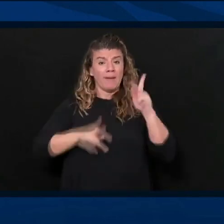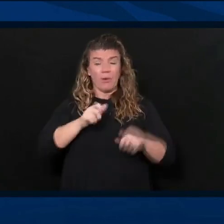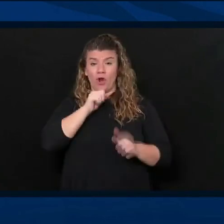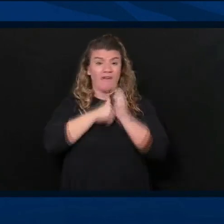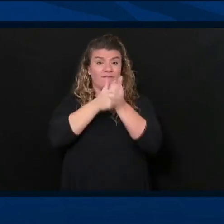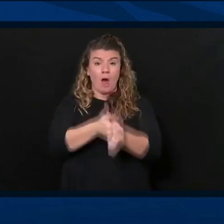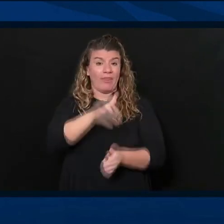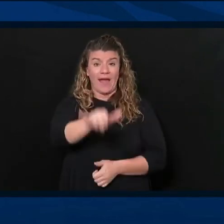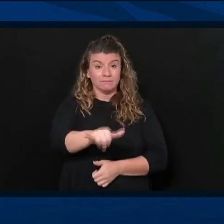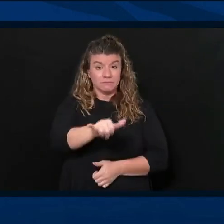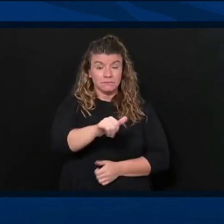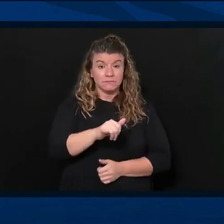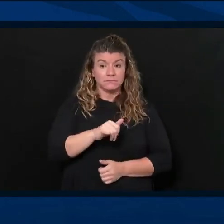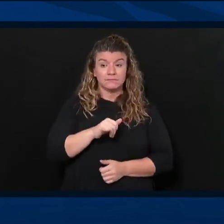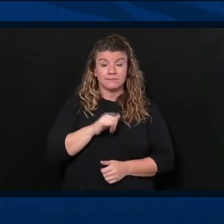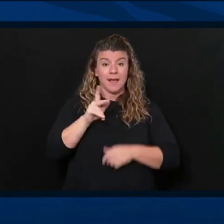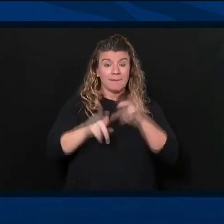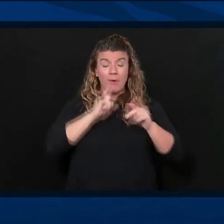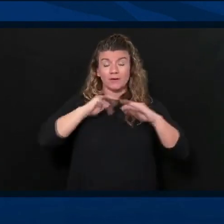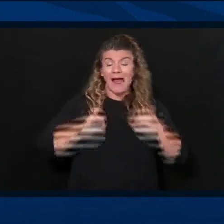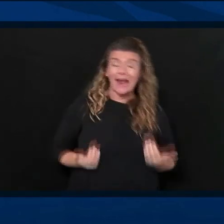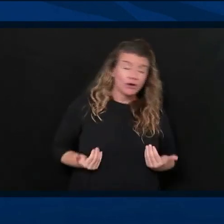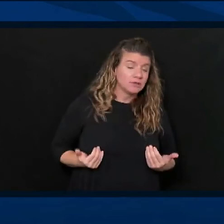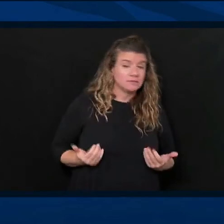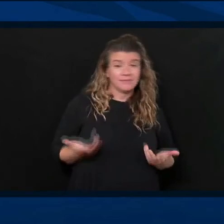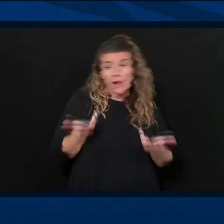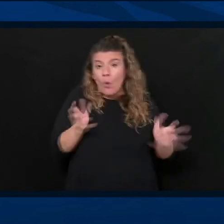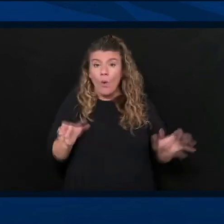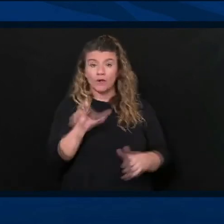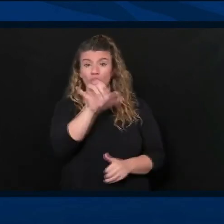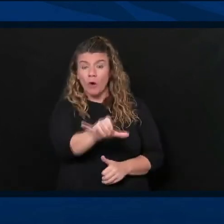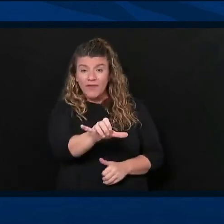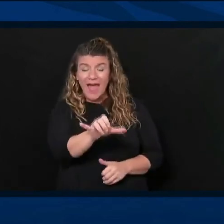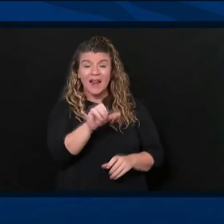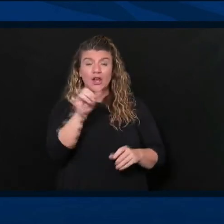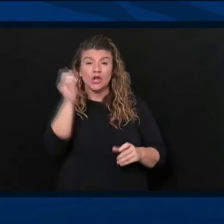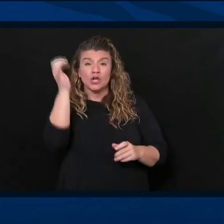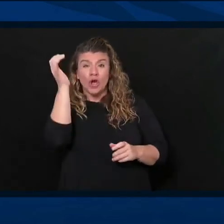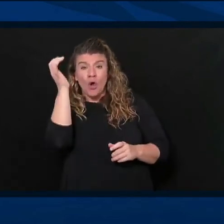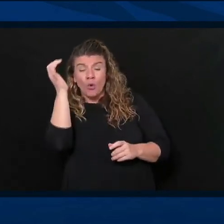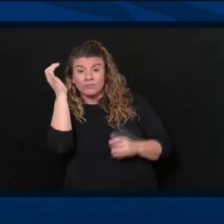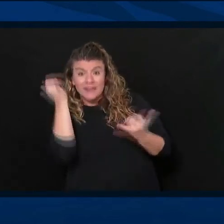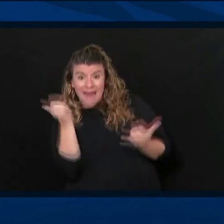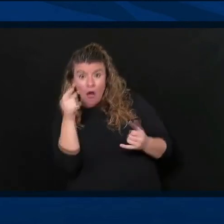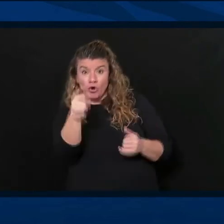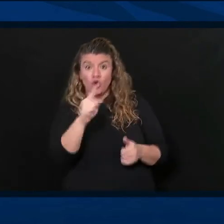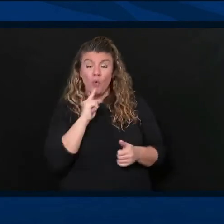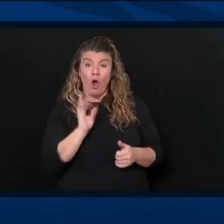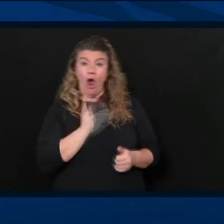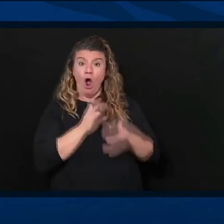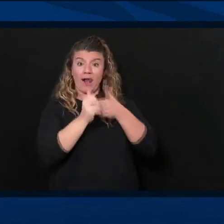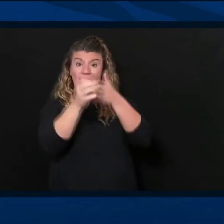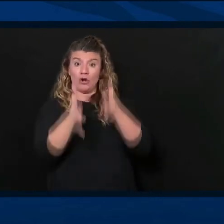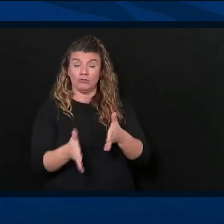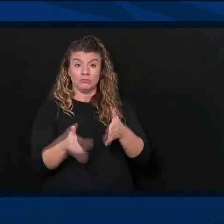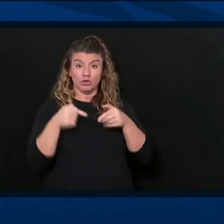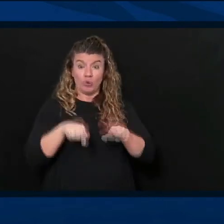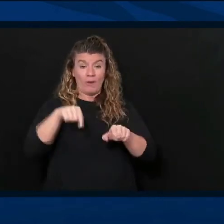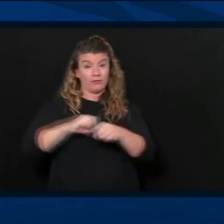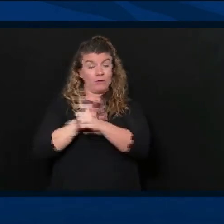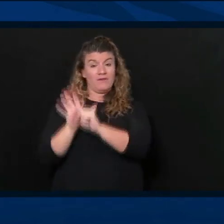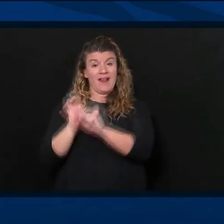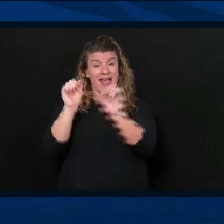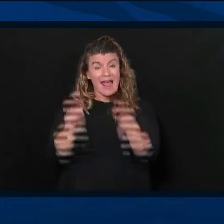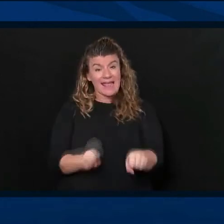that more. People are fatigued, they're tired. Because you are West Virginia's leader in this pandemic, can